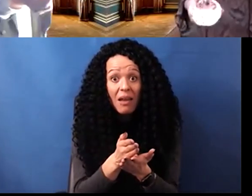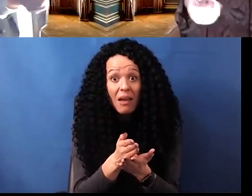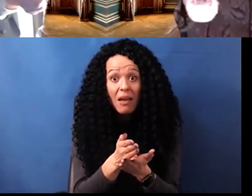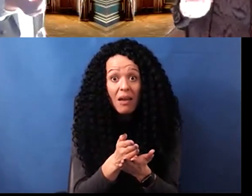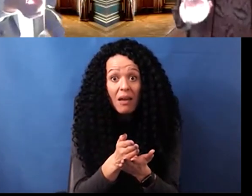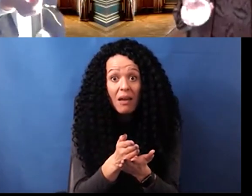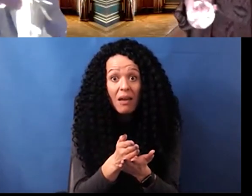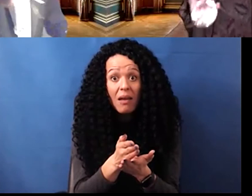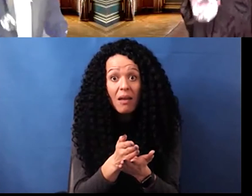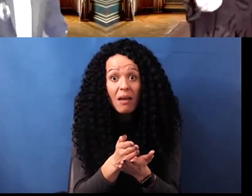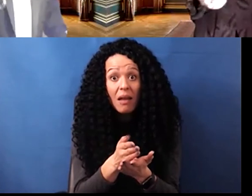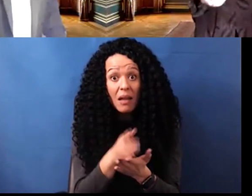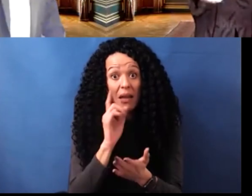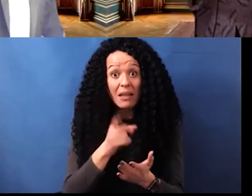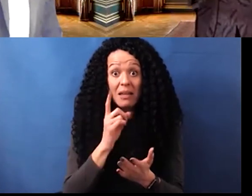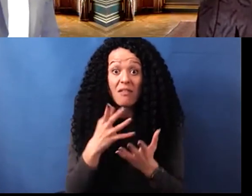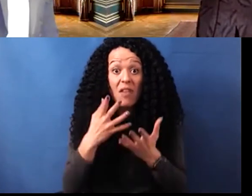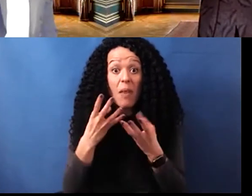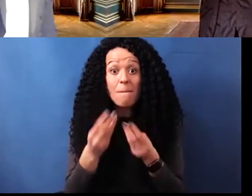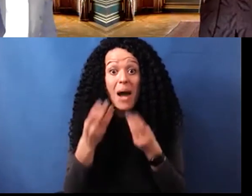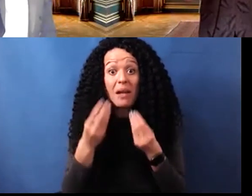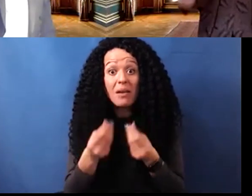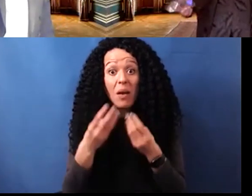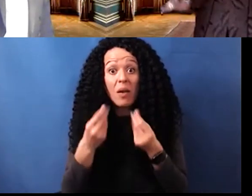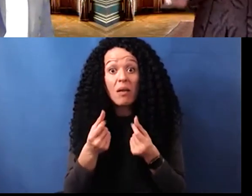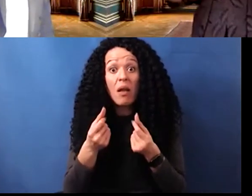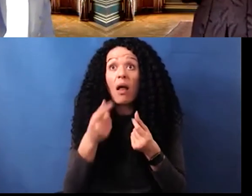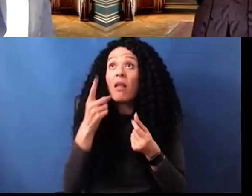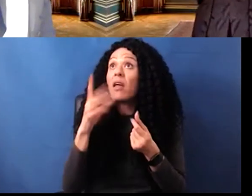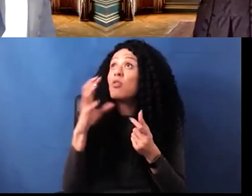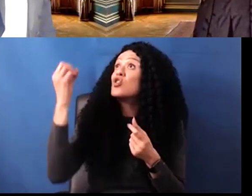This is the matter of which the